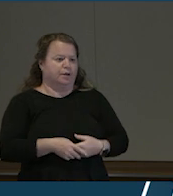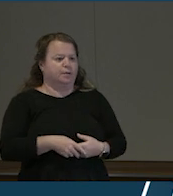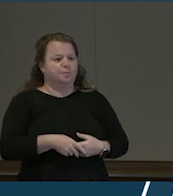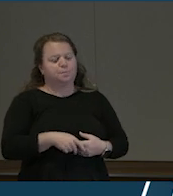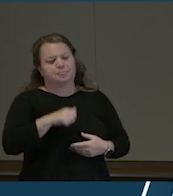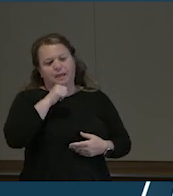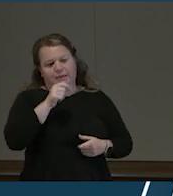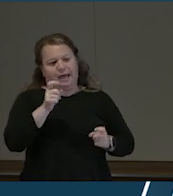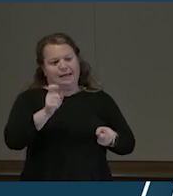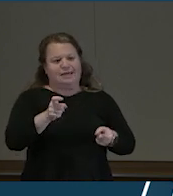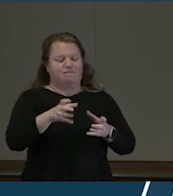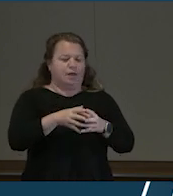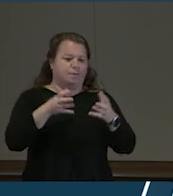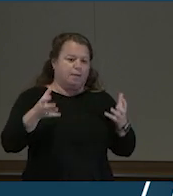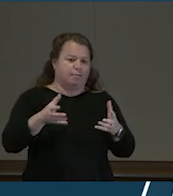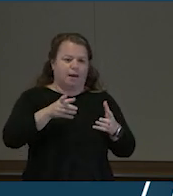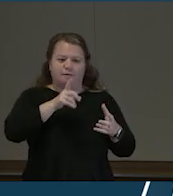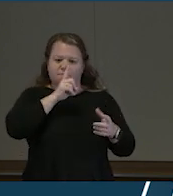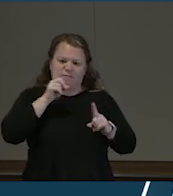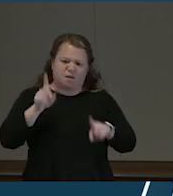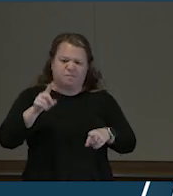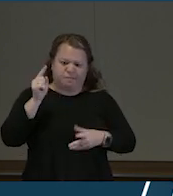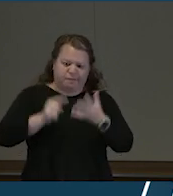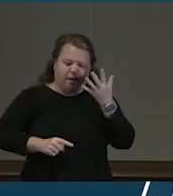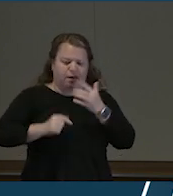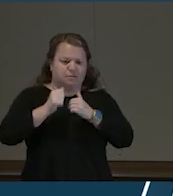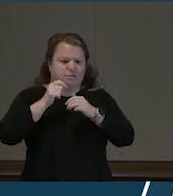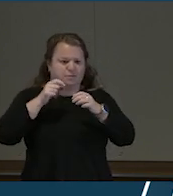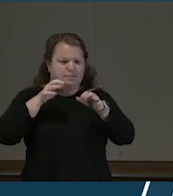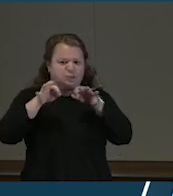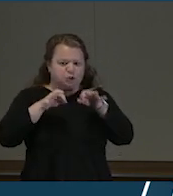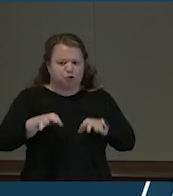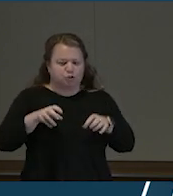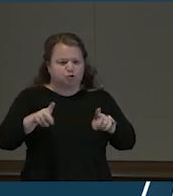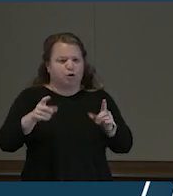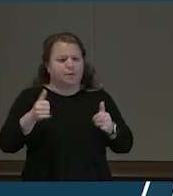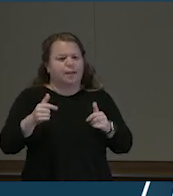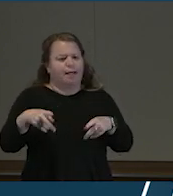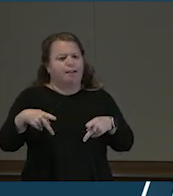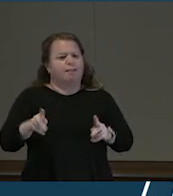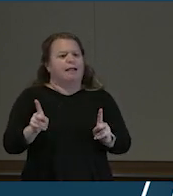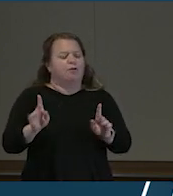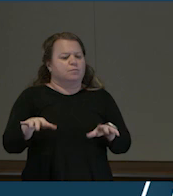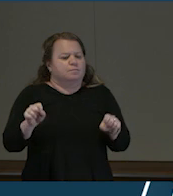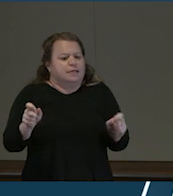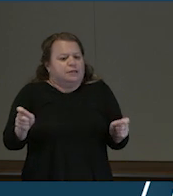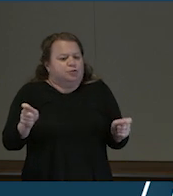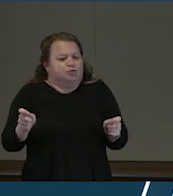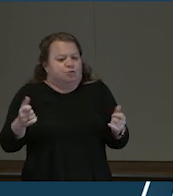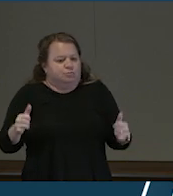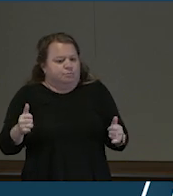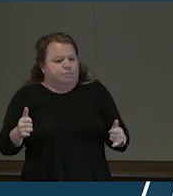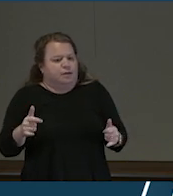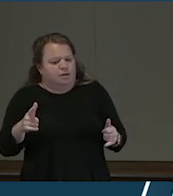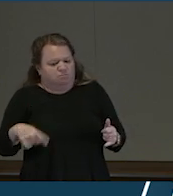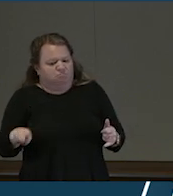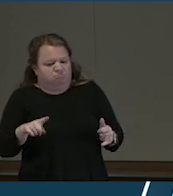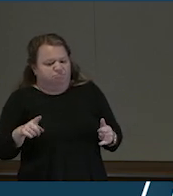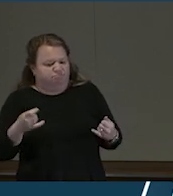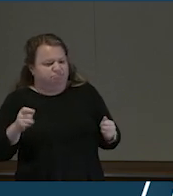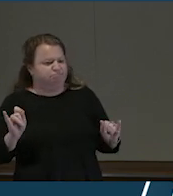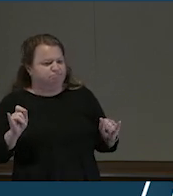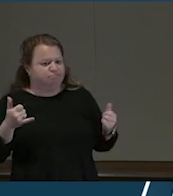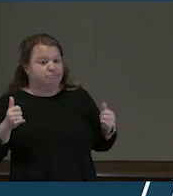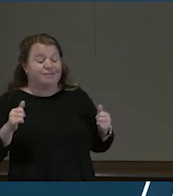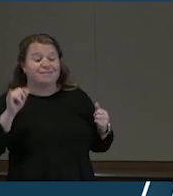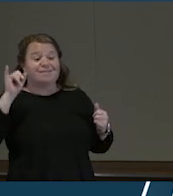not giving them excessive commands or instructions while playing. We're allowing them to take charge of the play. So